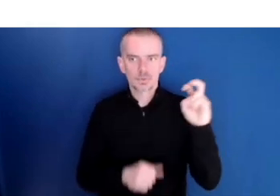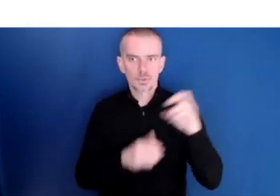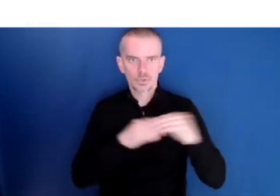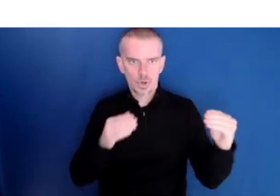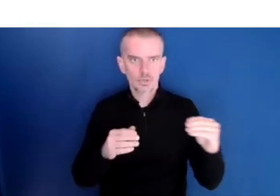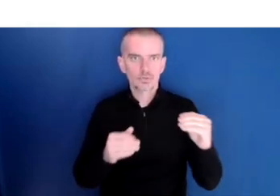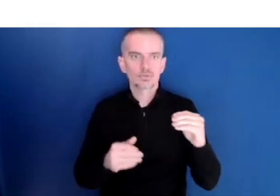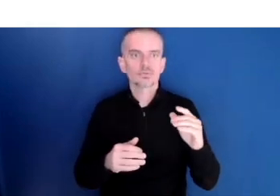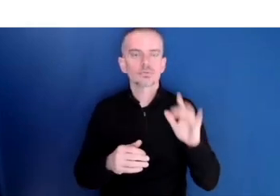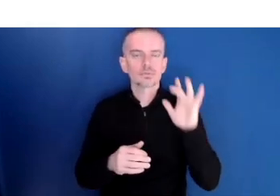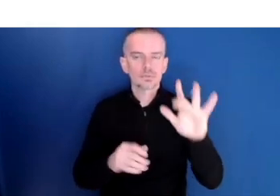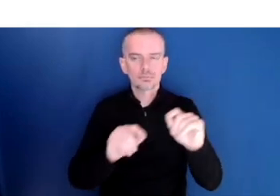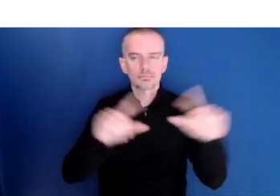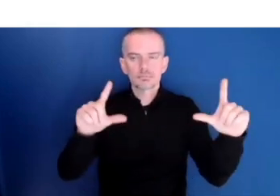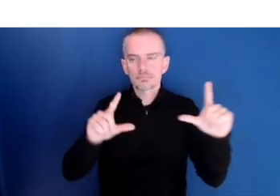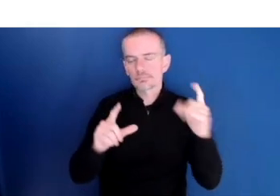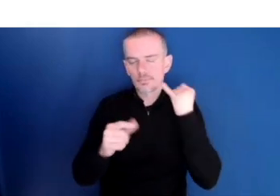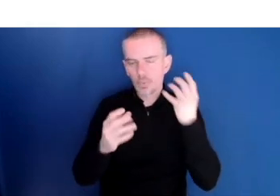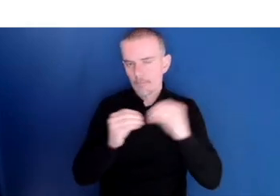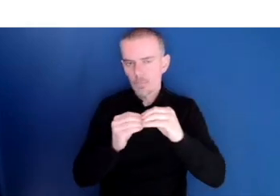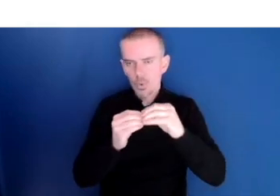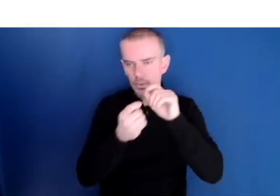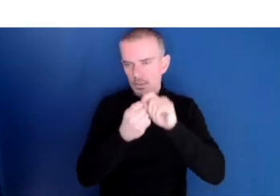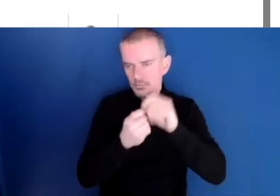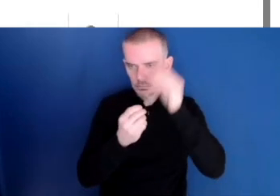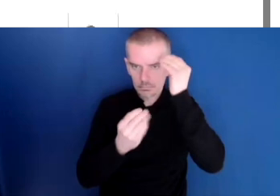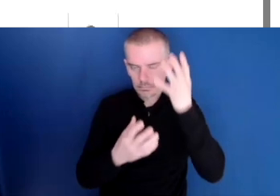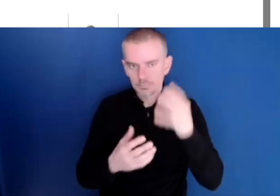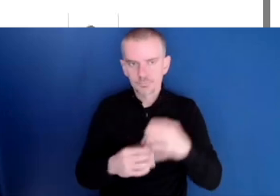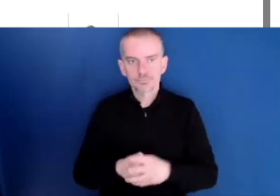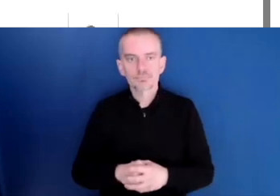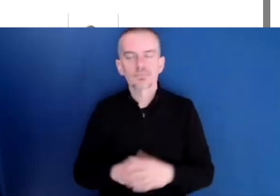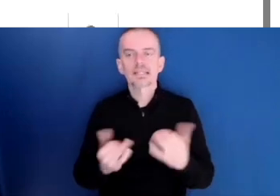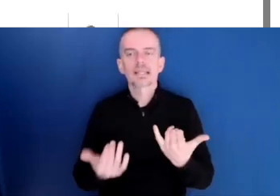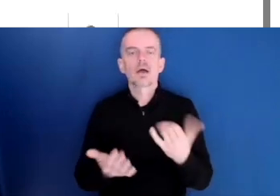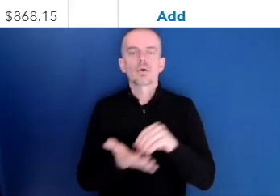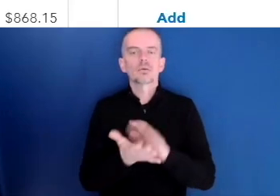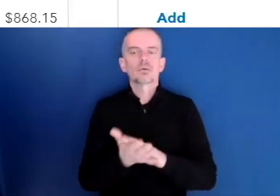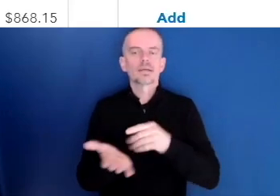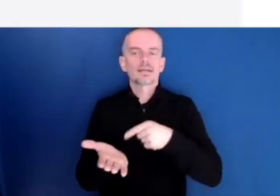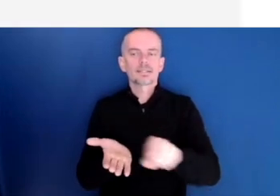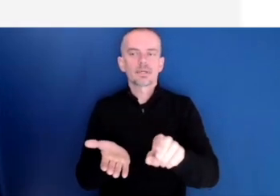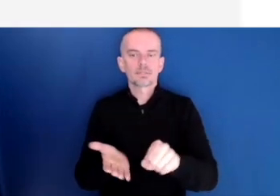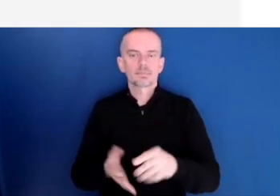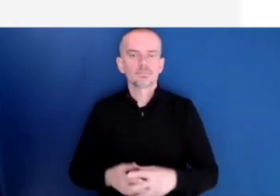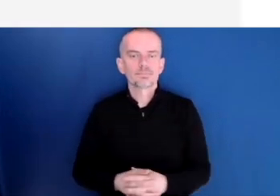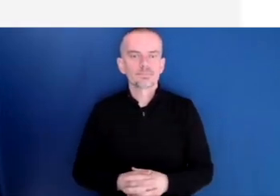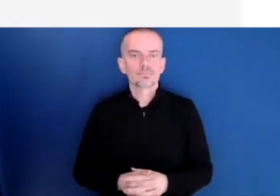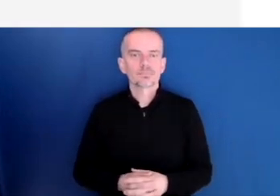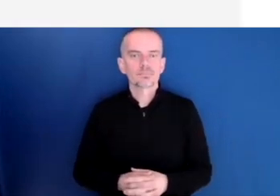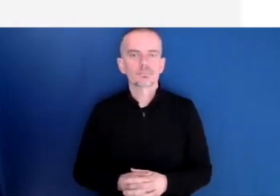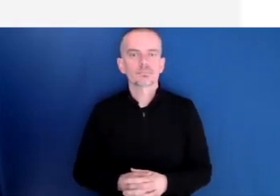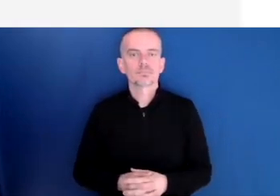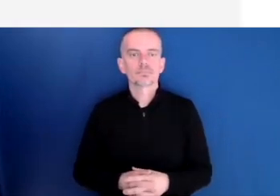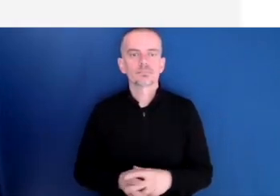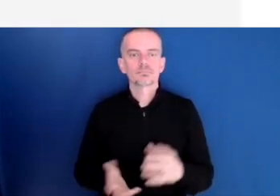in for more detail. Let's just say I'm going to record an expense now. Let's say this